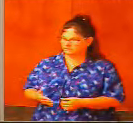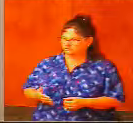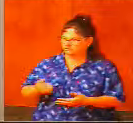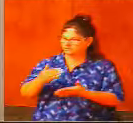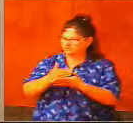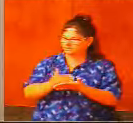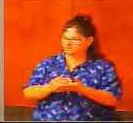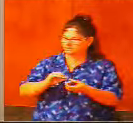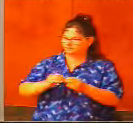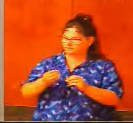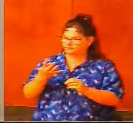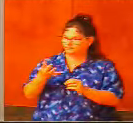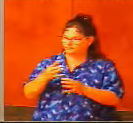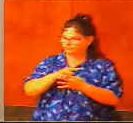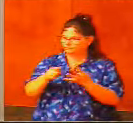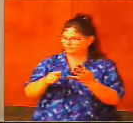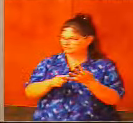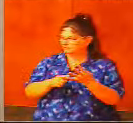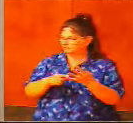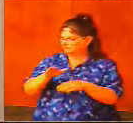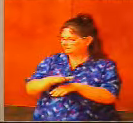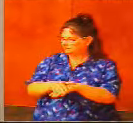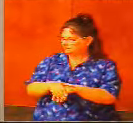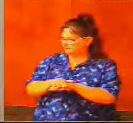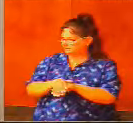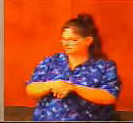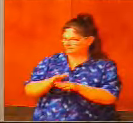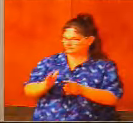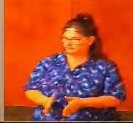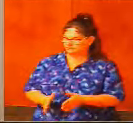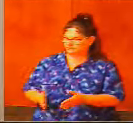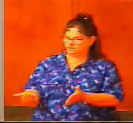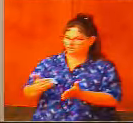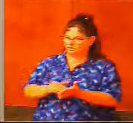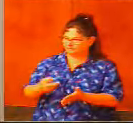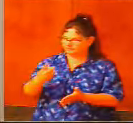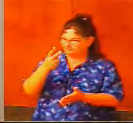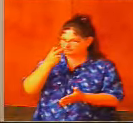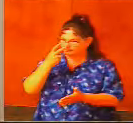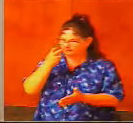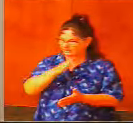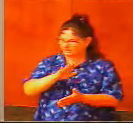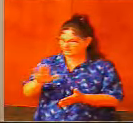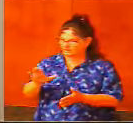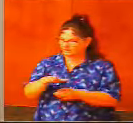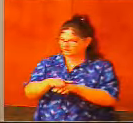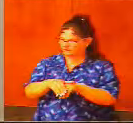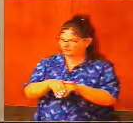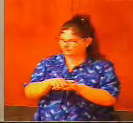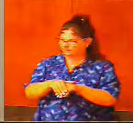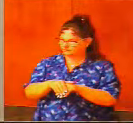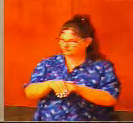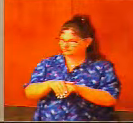Lesson number 4, hypocrites are often blind to their hypocrisy.